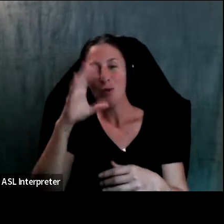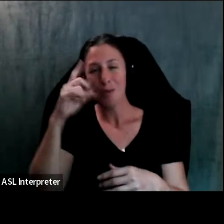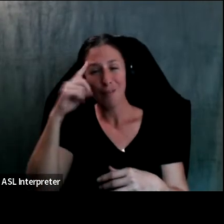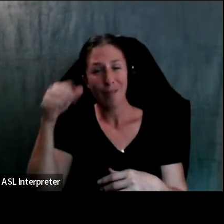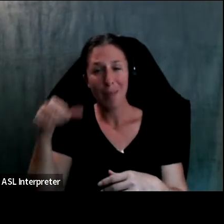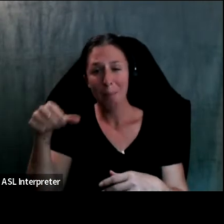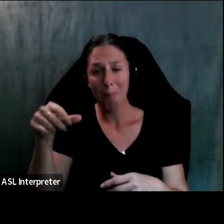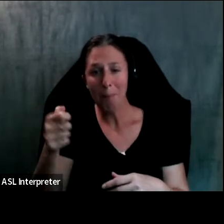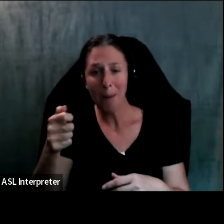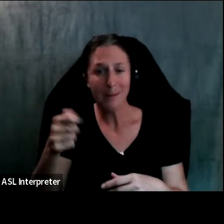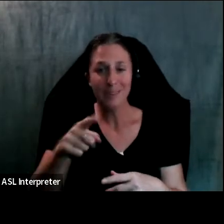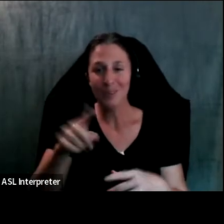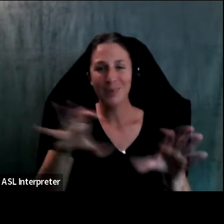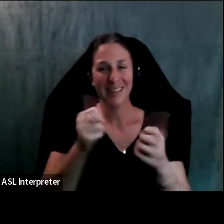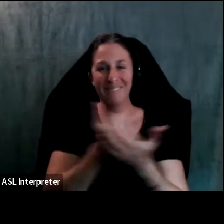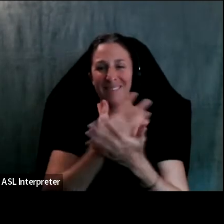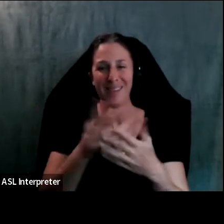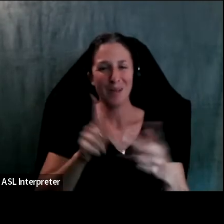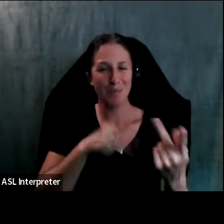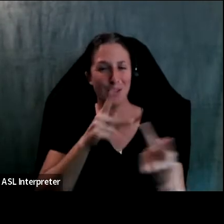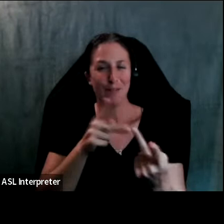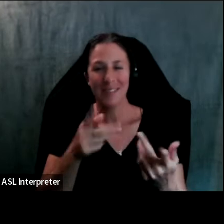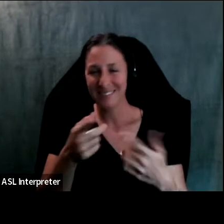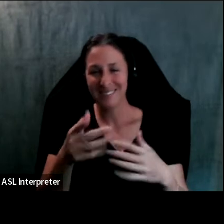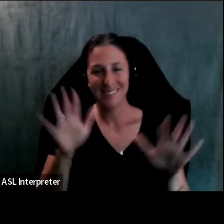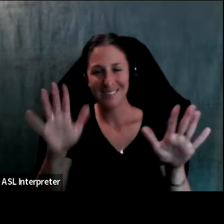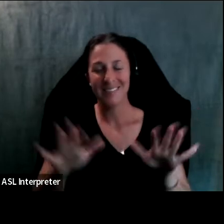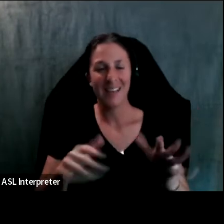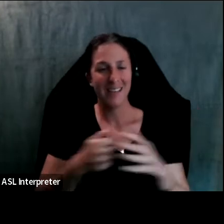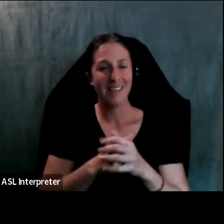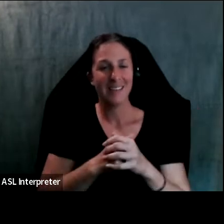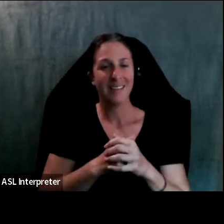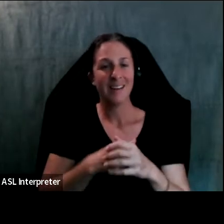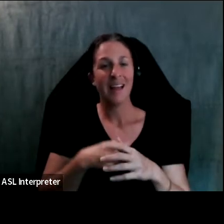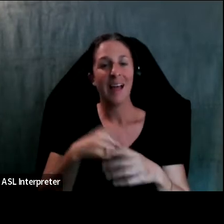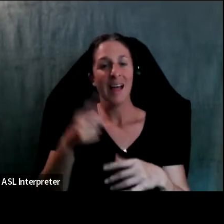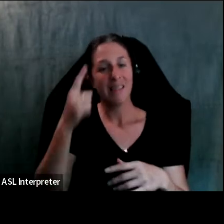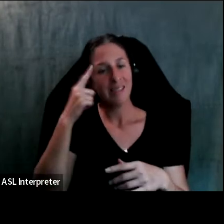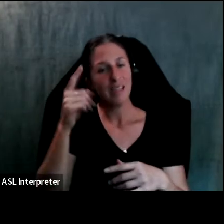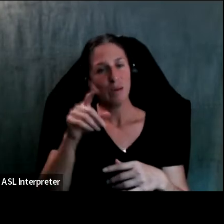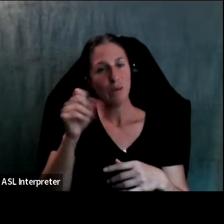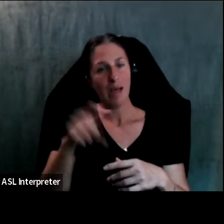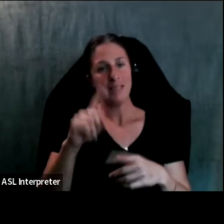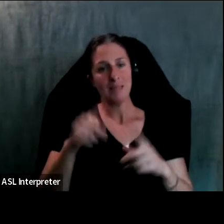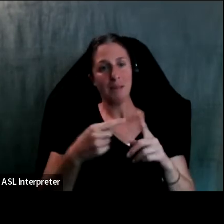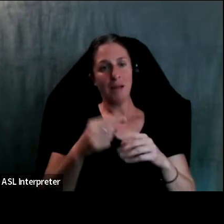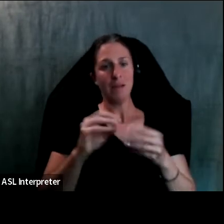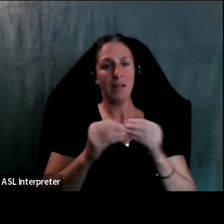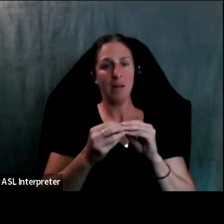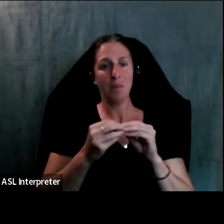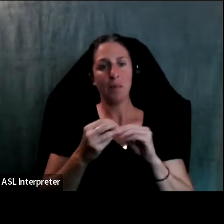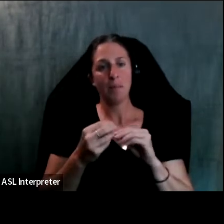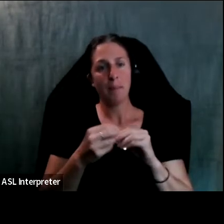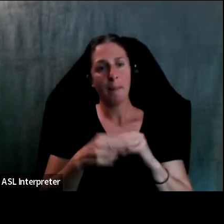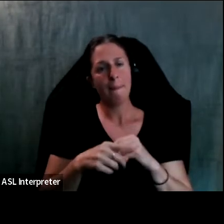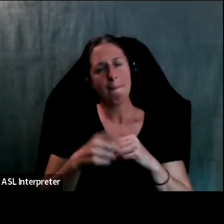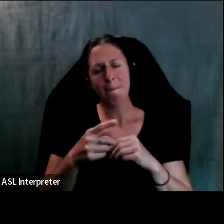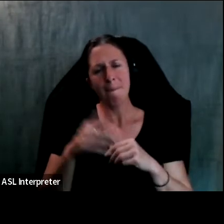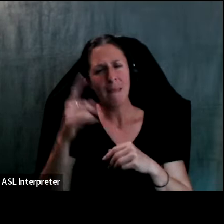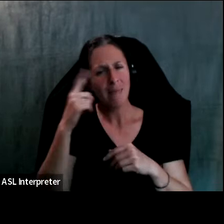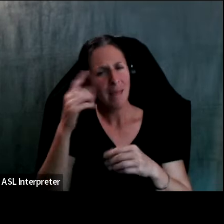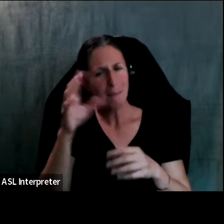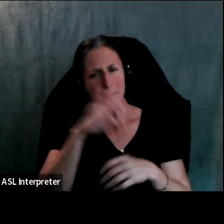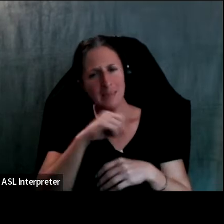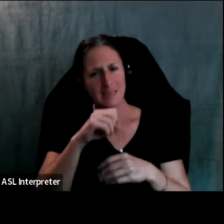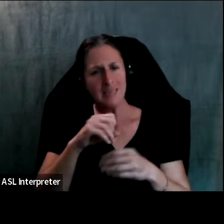everything perfect and it was great. I think you had asked about the number. So what I know I probably missed the maximum number of students